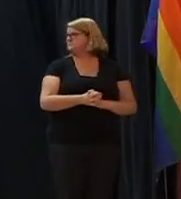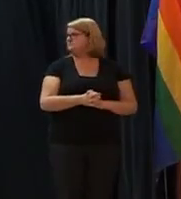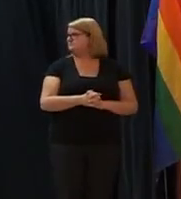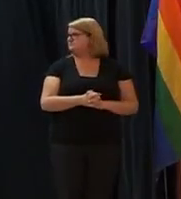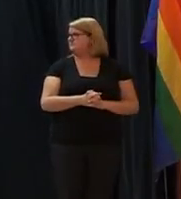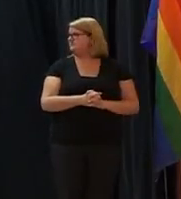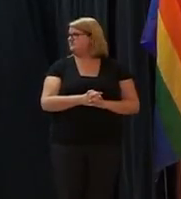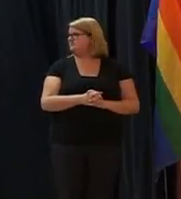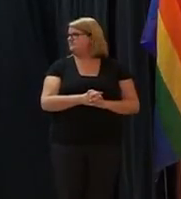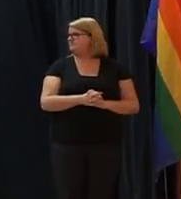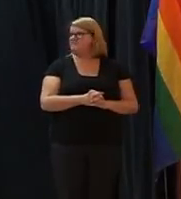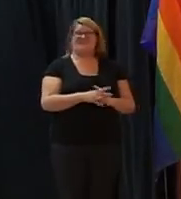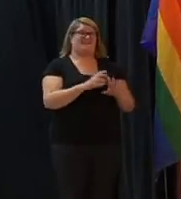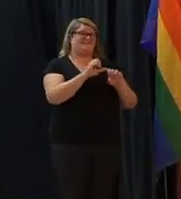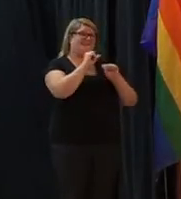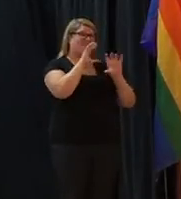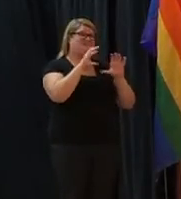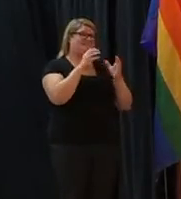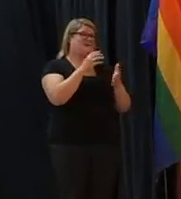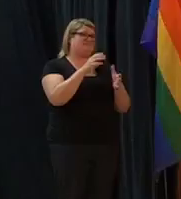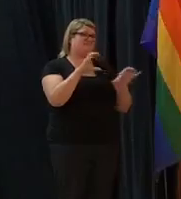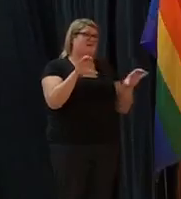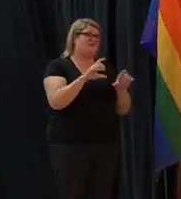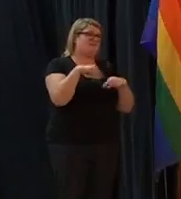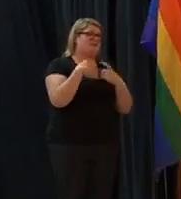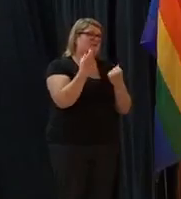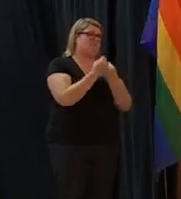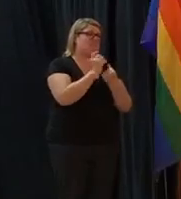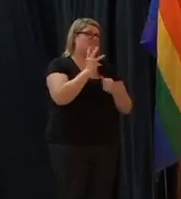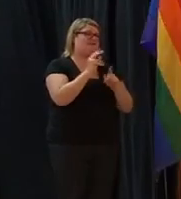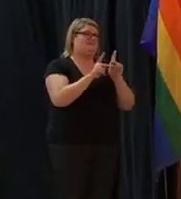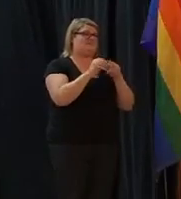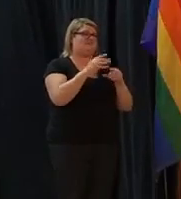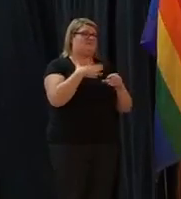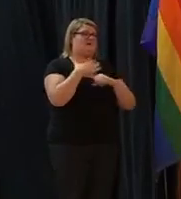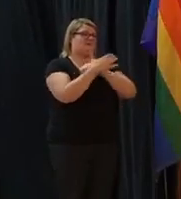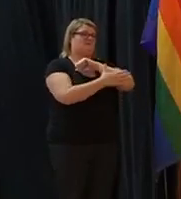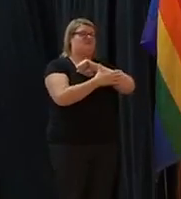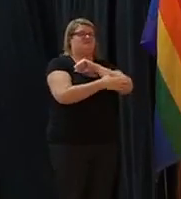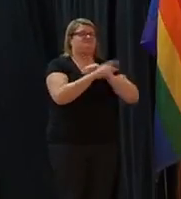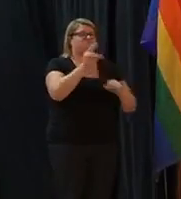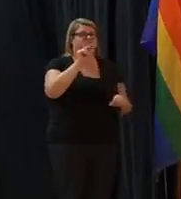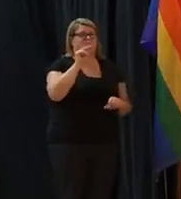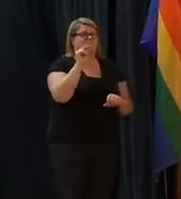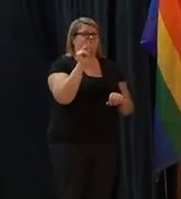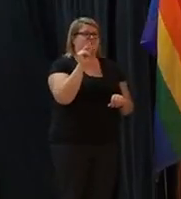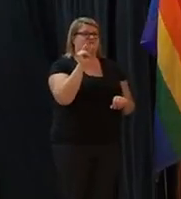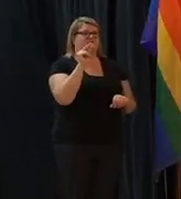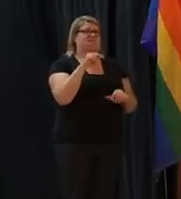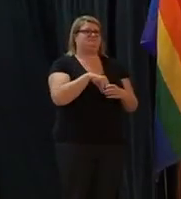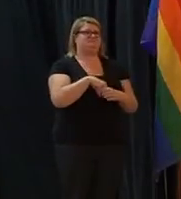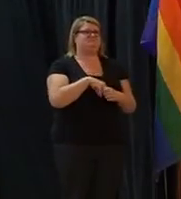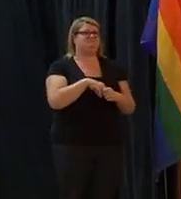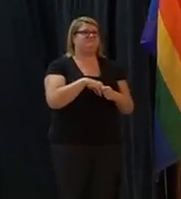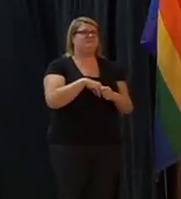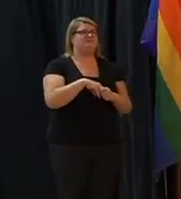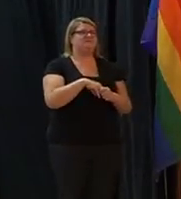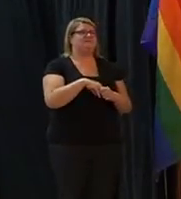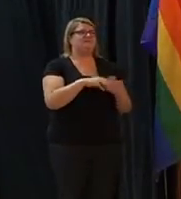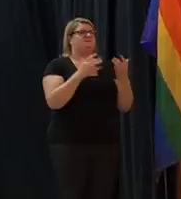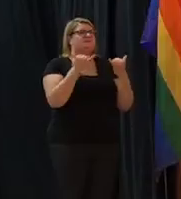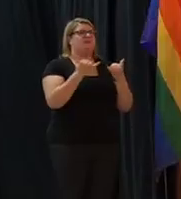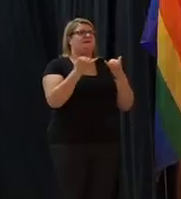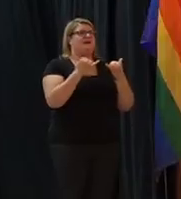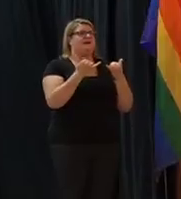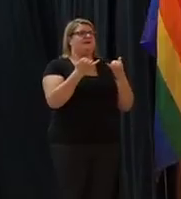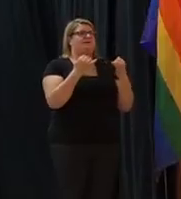I would say nothing much has been done in terms of supporting LGBT transgender people in Rwanda, because right now